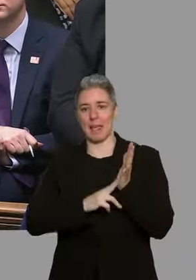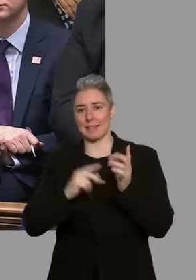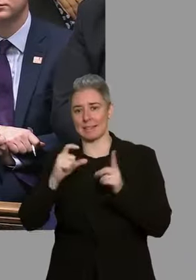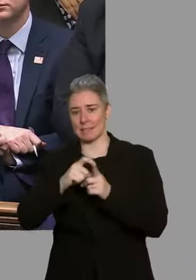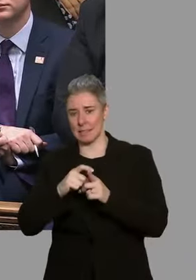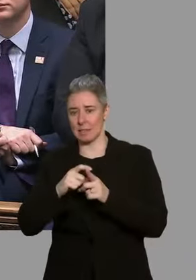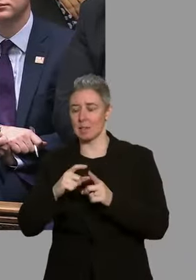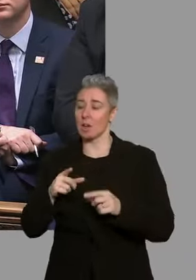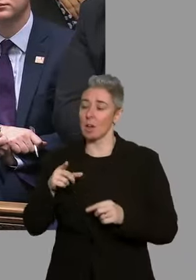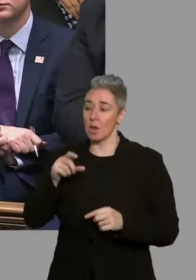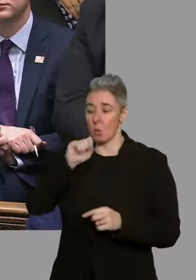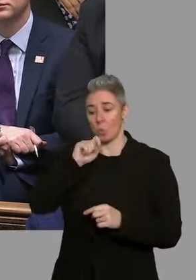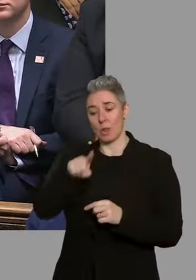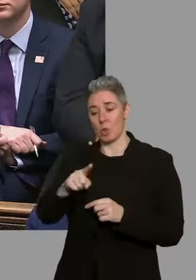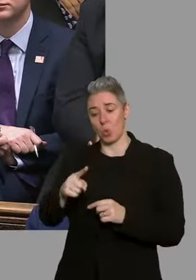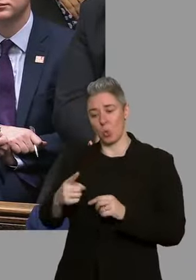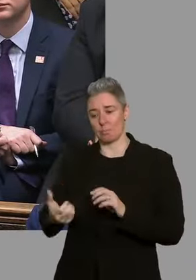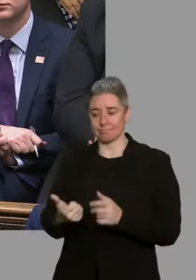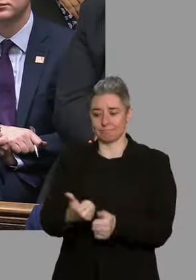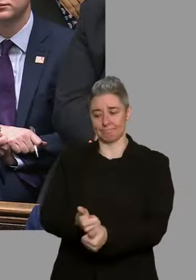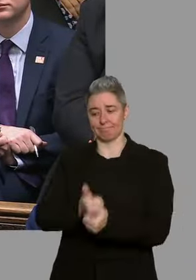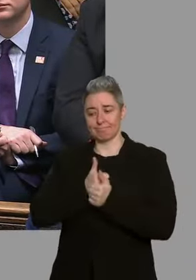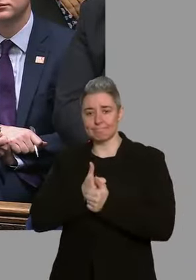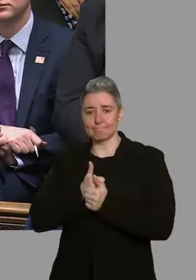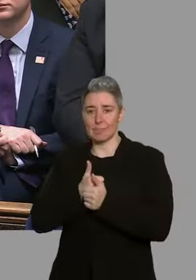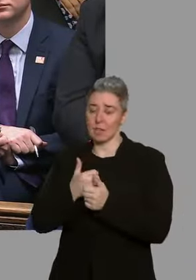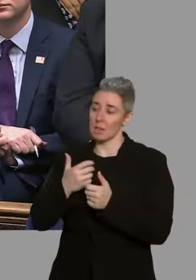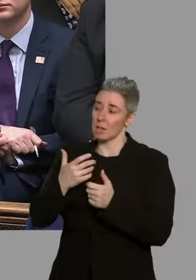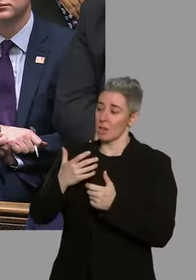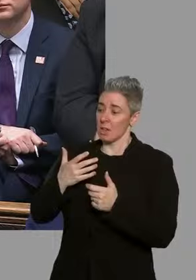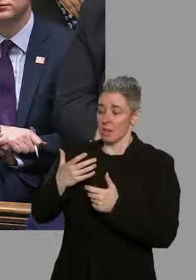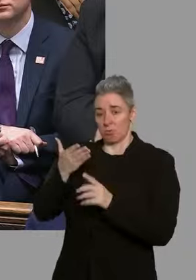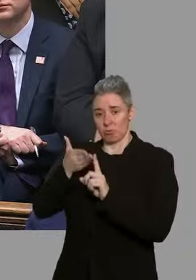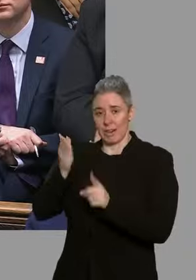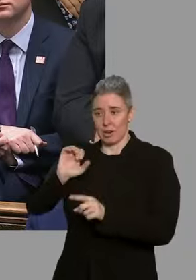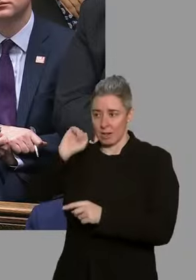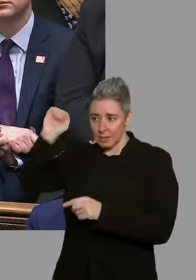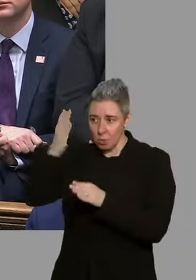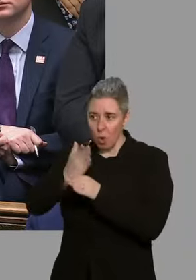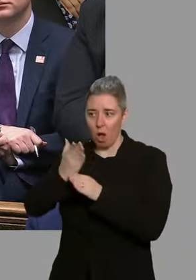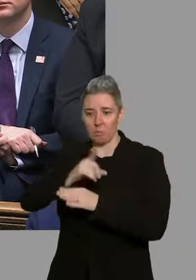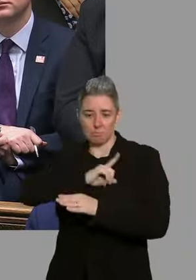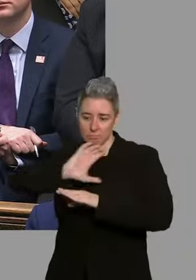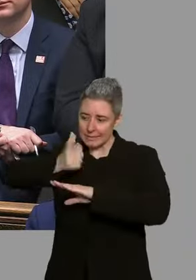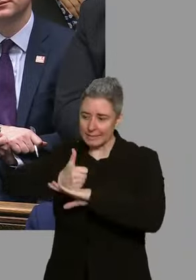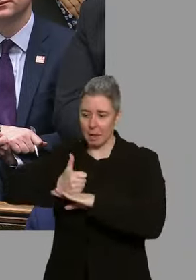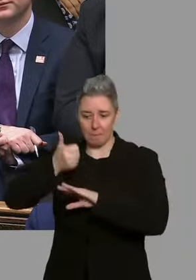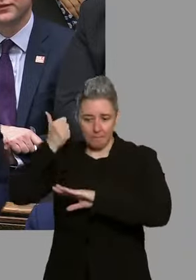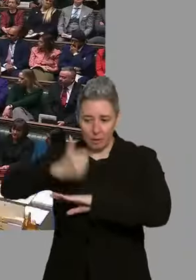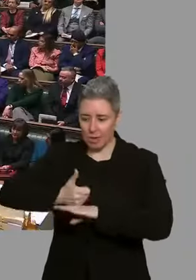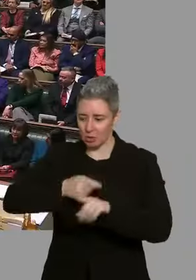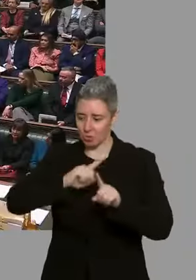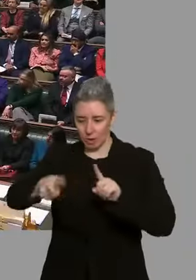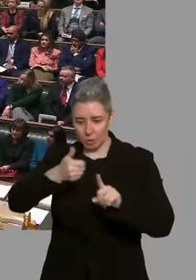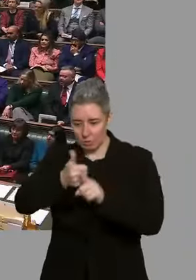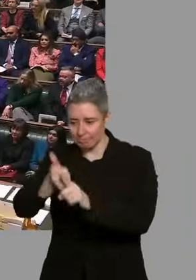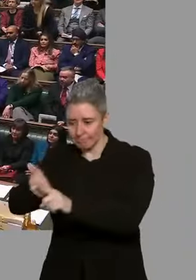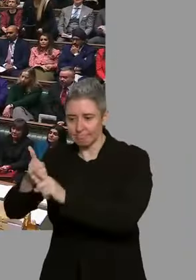commit the government to doing all it possibly can to support efforts to find a cure for this devastating disease?